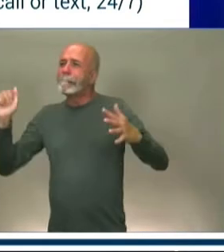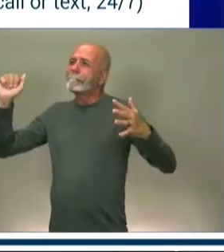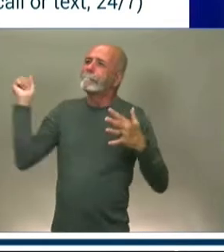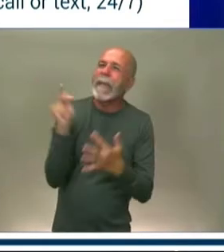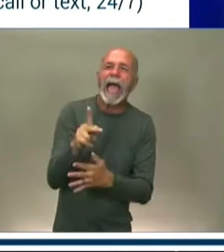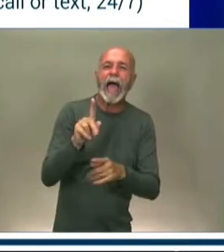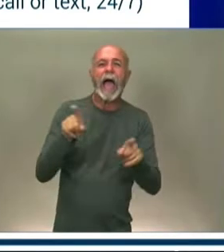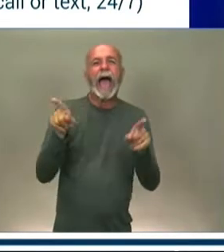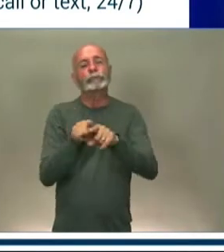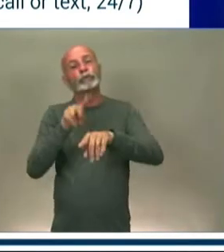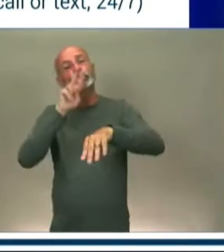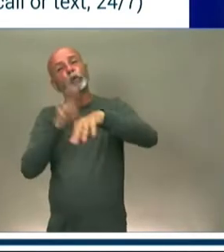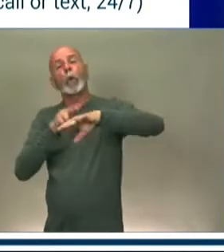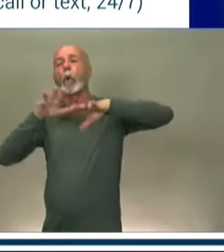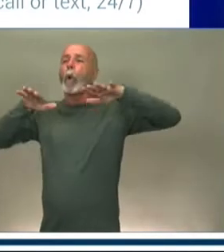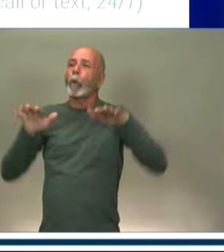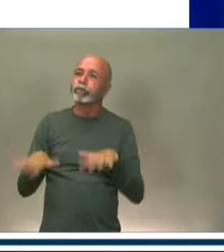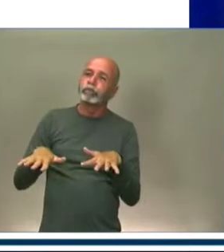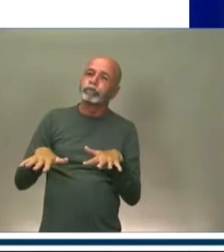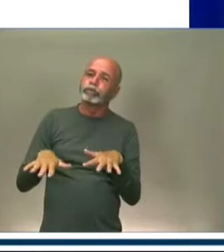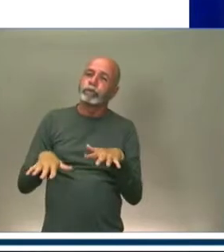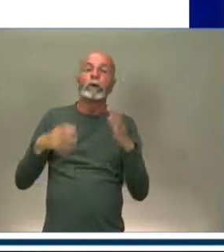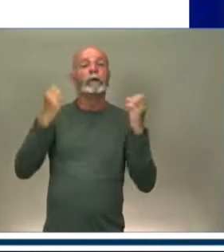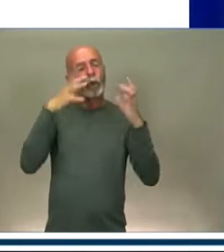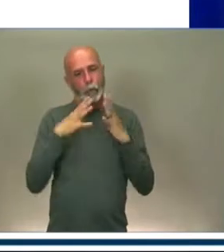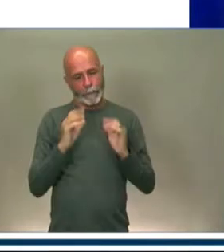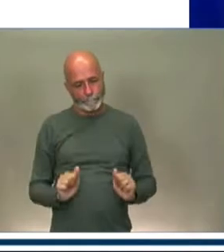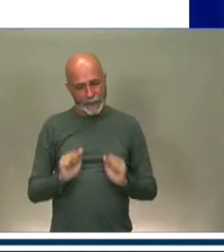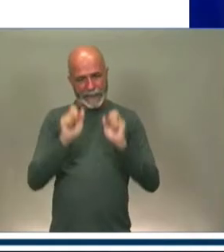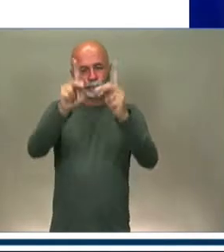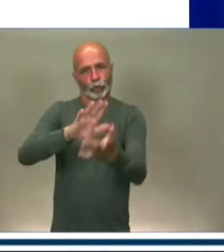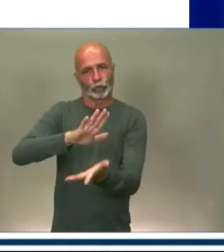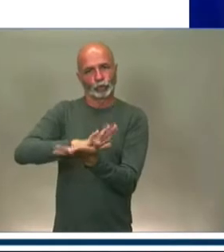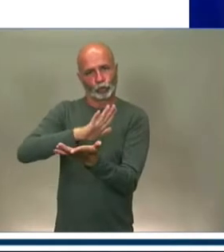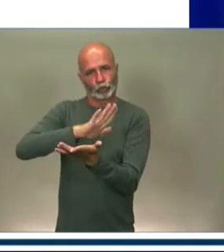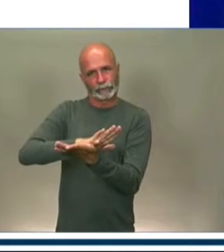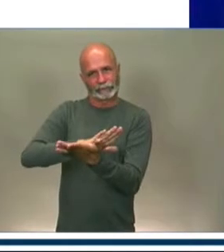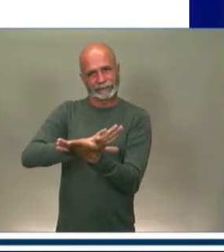school. So with just a few weeks left for summer vacation for students,